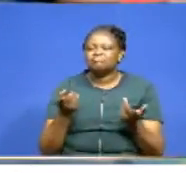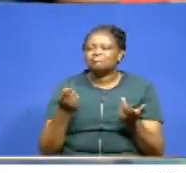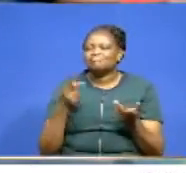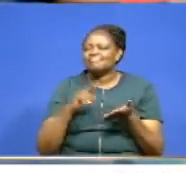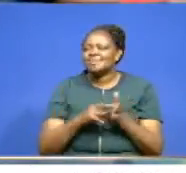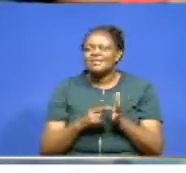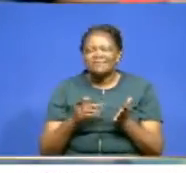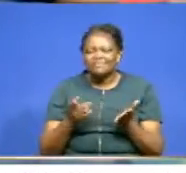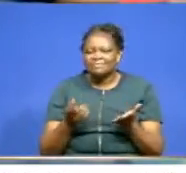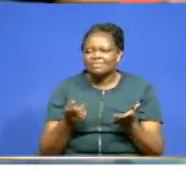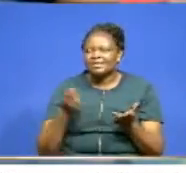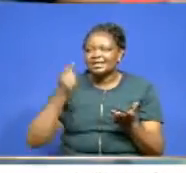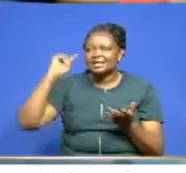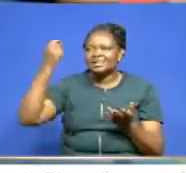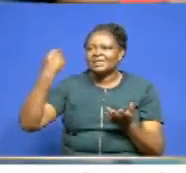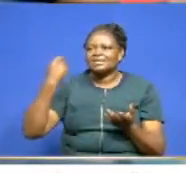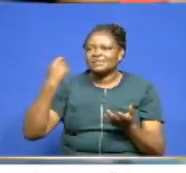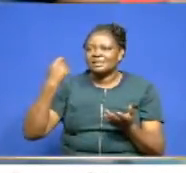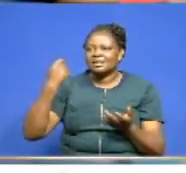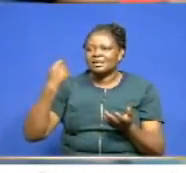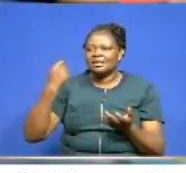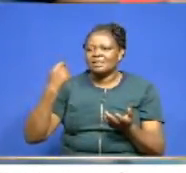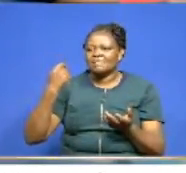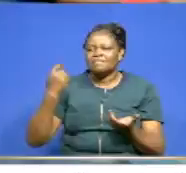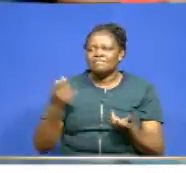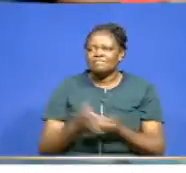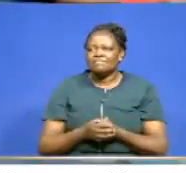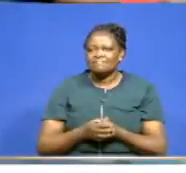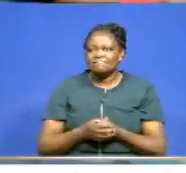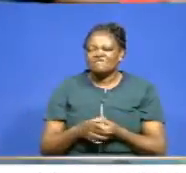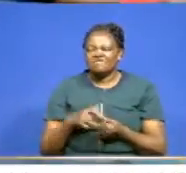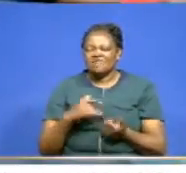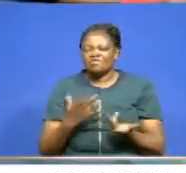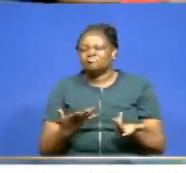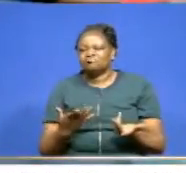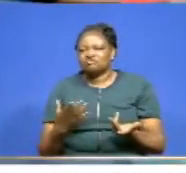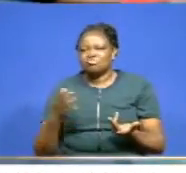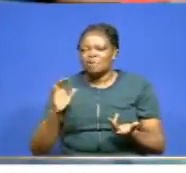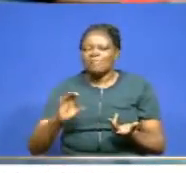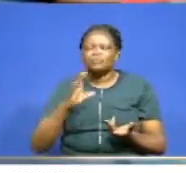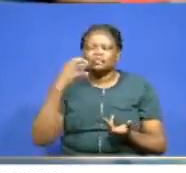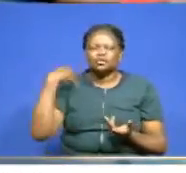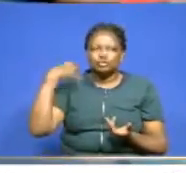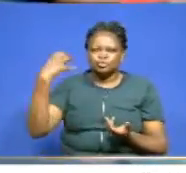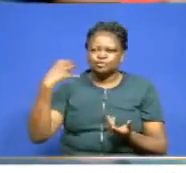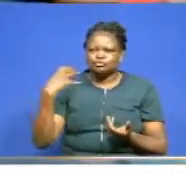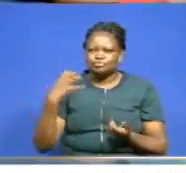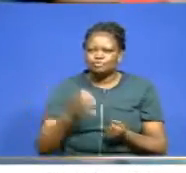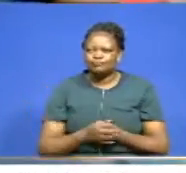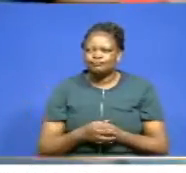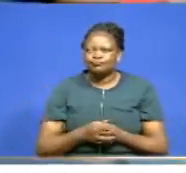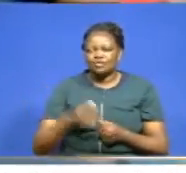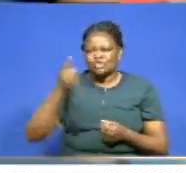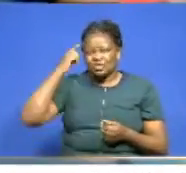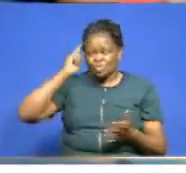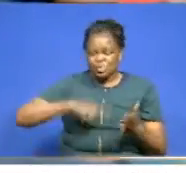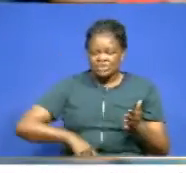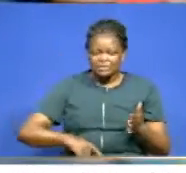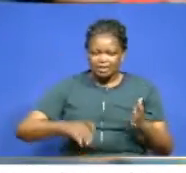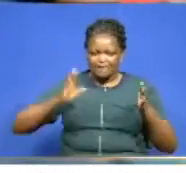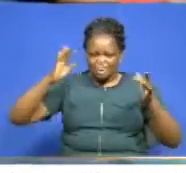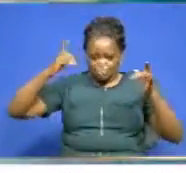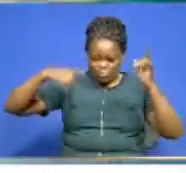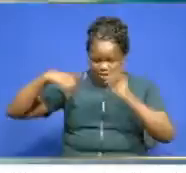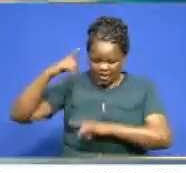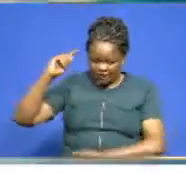win? What does Kenya earning that qualification to the Afro Basketball Championship mean to you? It's a big win for Kenya, mm-hmm,